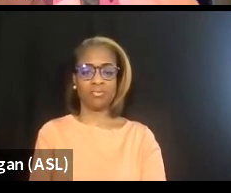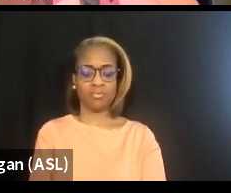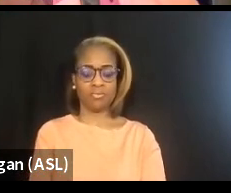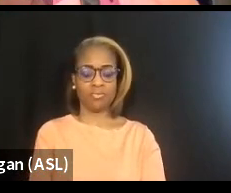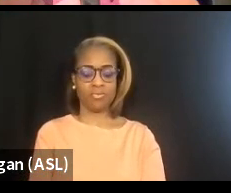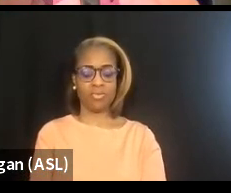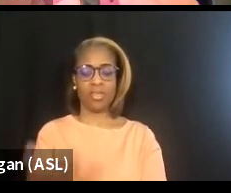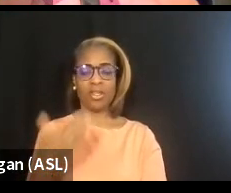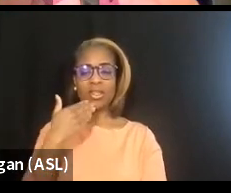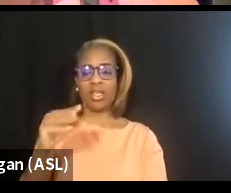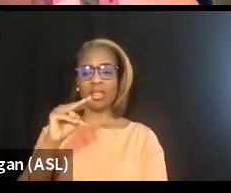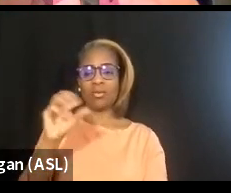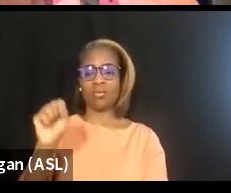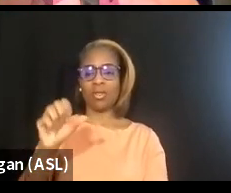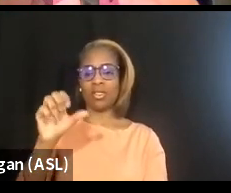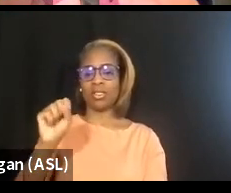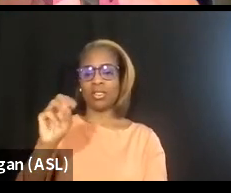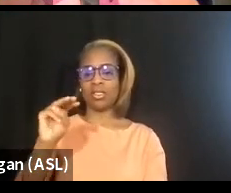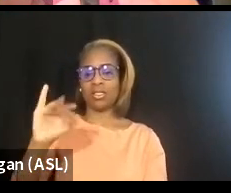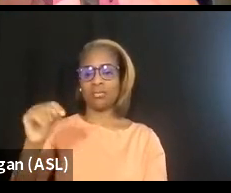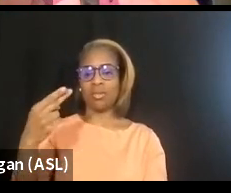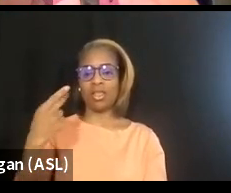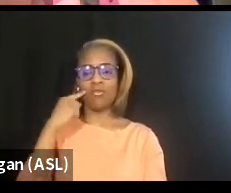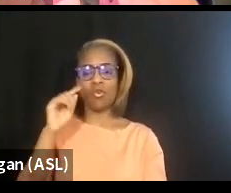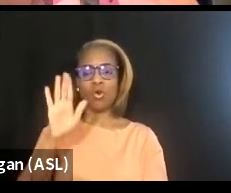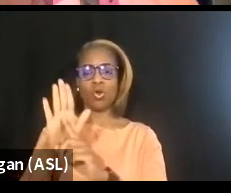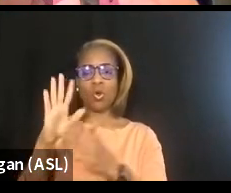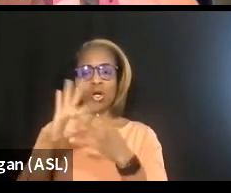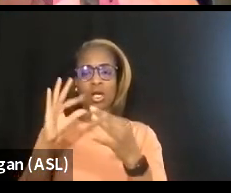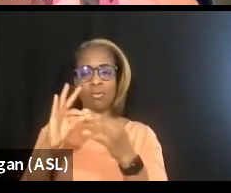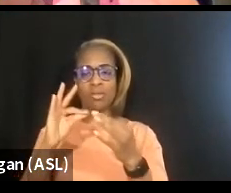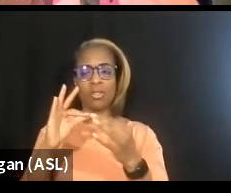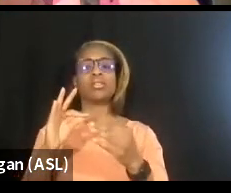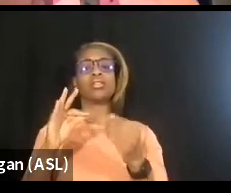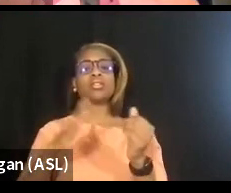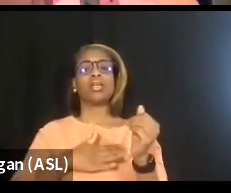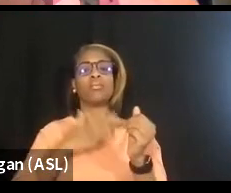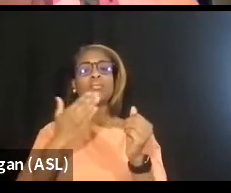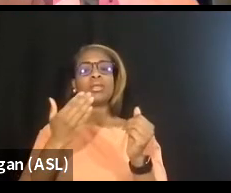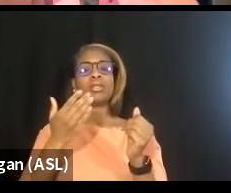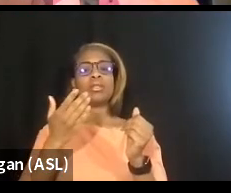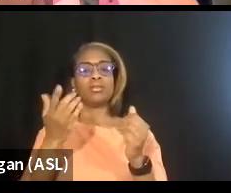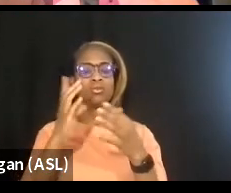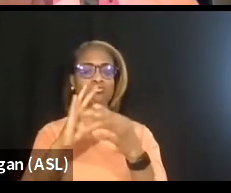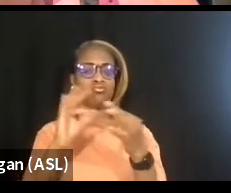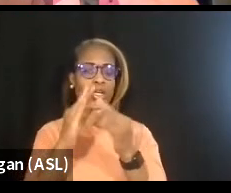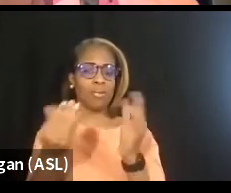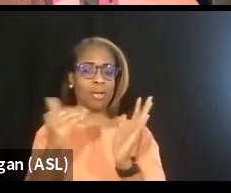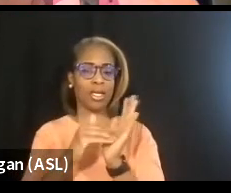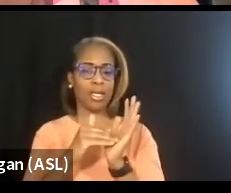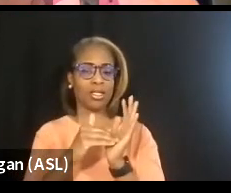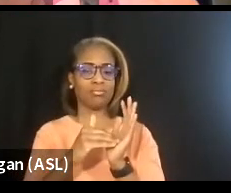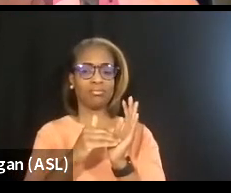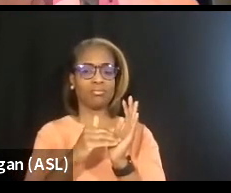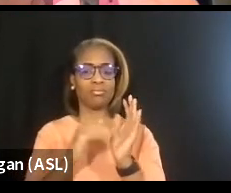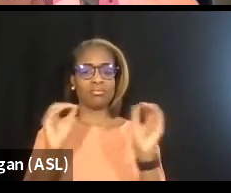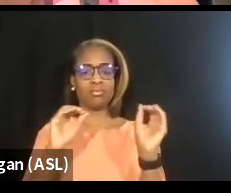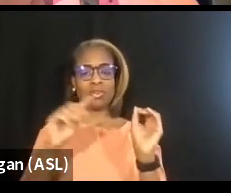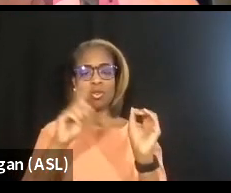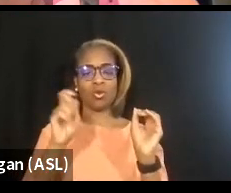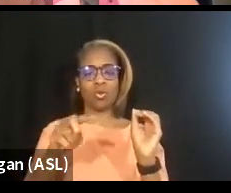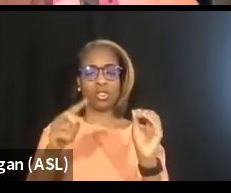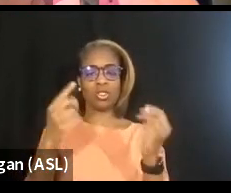Thank you, Ms. Smith, for your comments. Glad to have you present again, and we won't have any questions